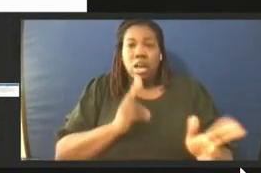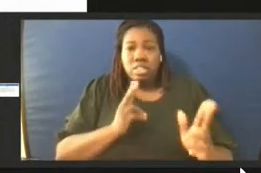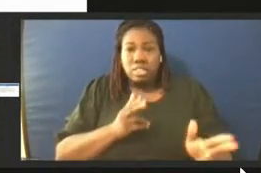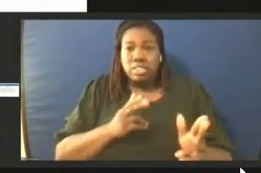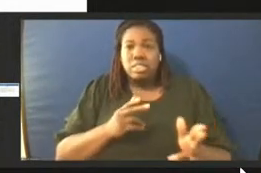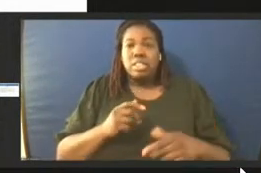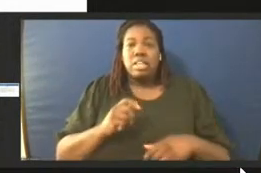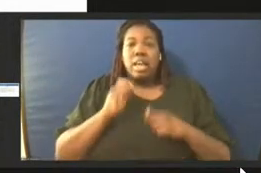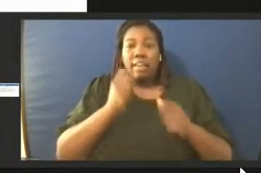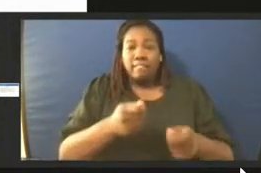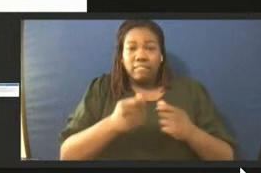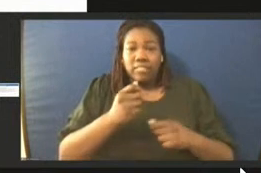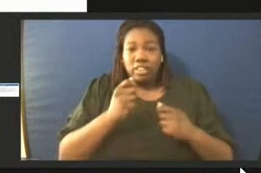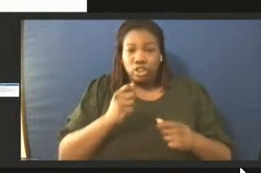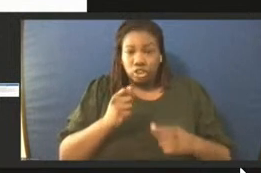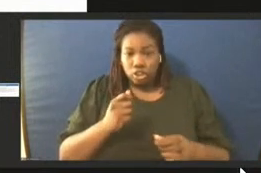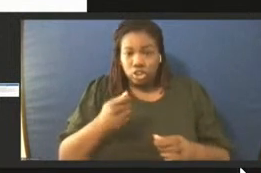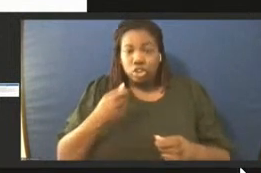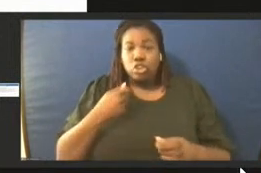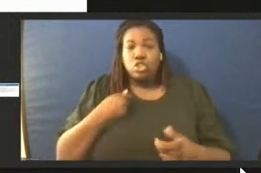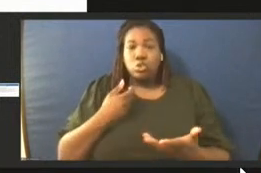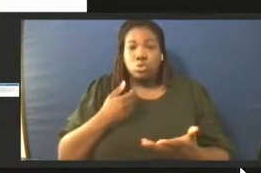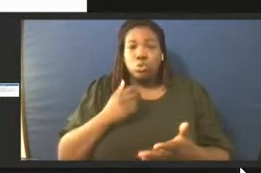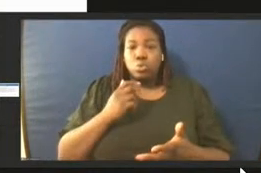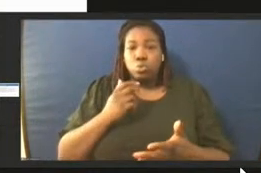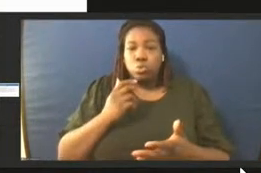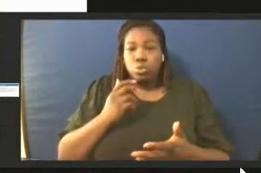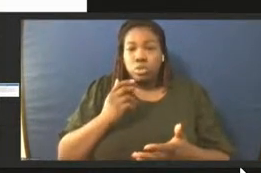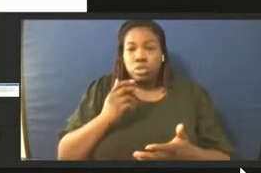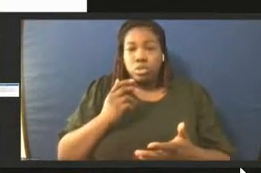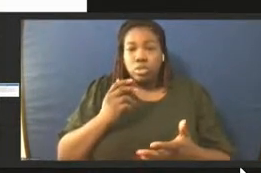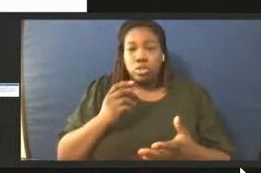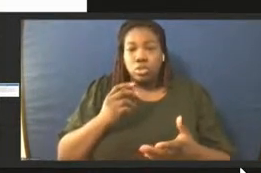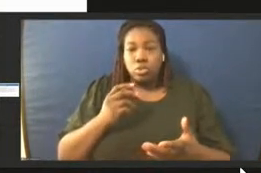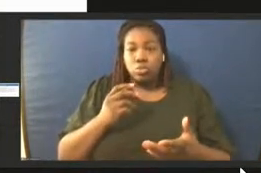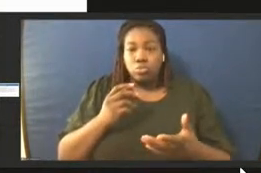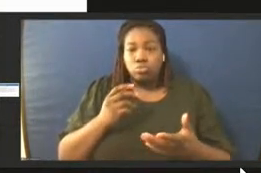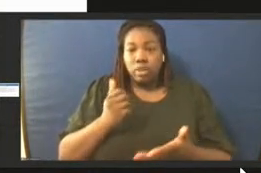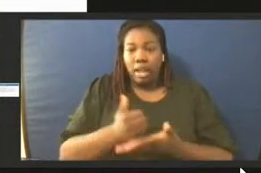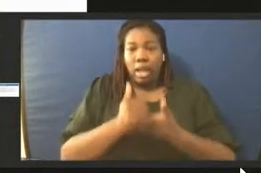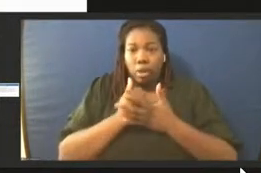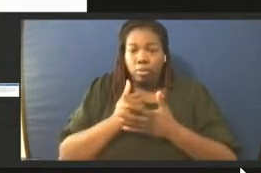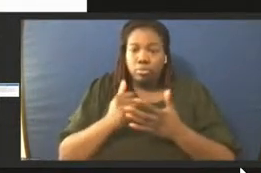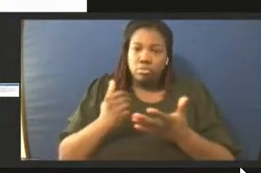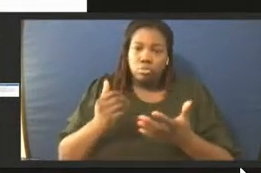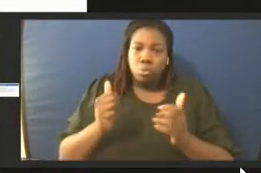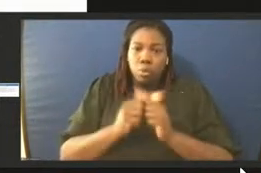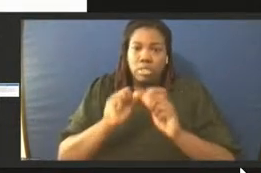to compensate for hardship brought on by this pandemic situation.